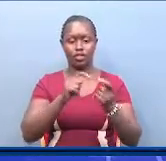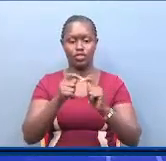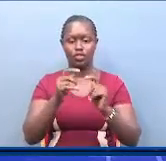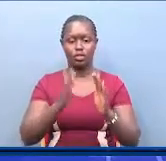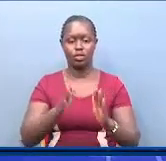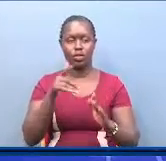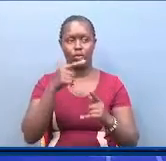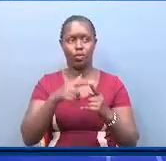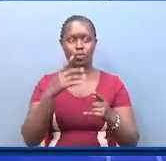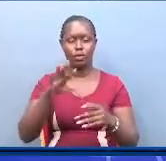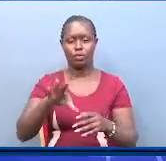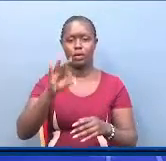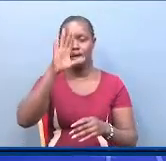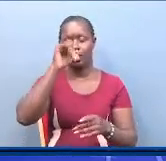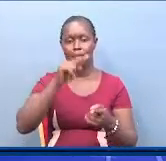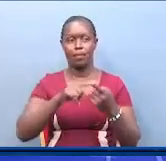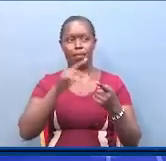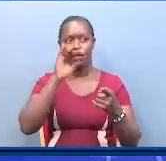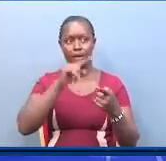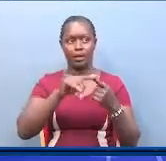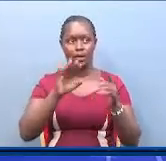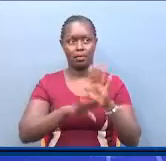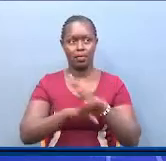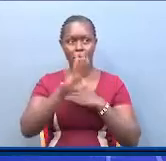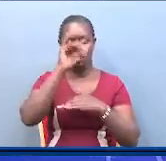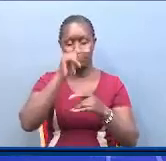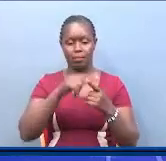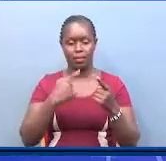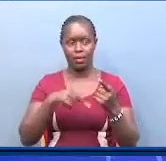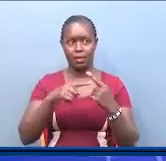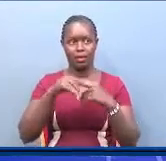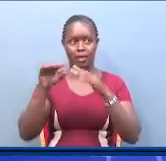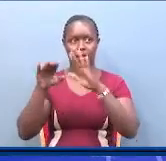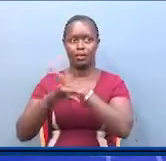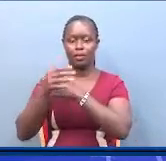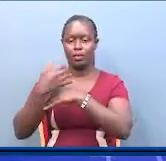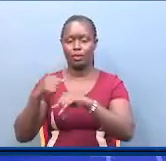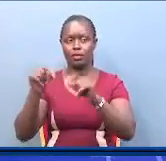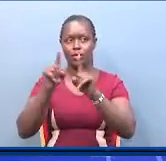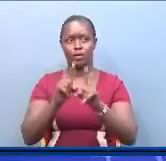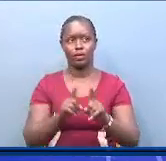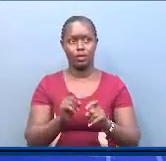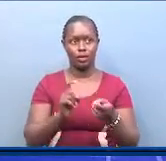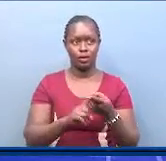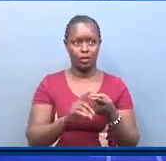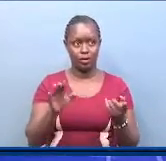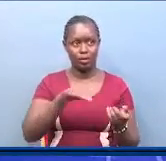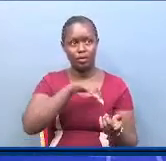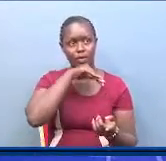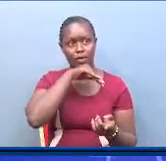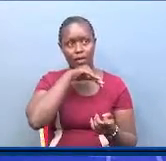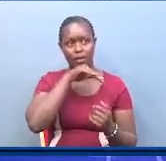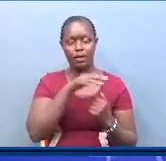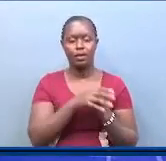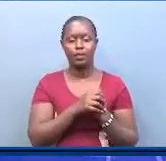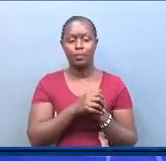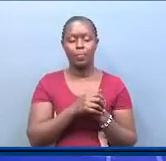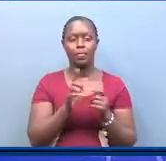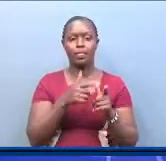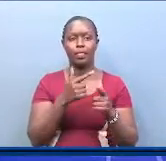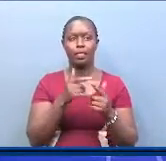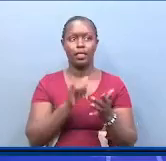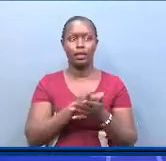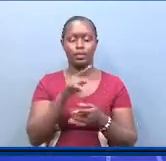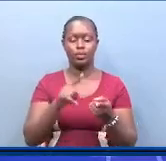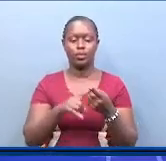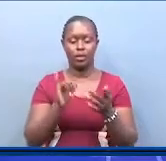was going to be picked by the running mate, by His Excellency the deputy president, and the late Honorable Raila Odinga, that's when